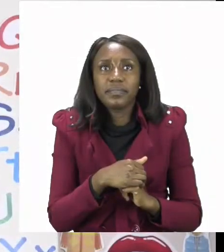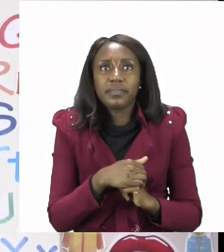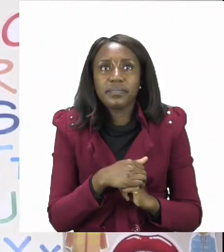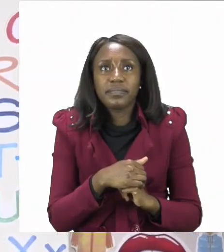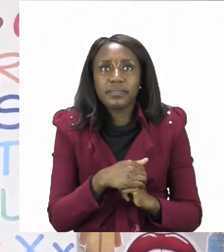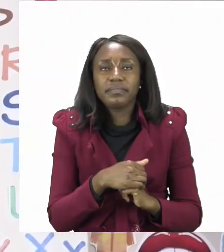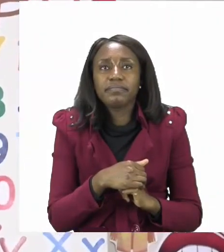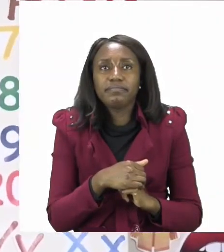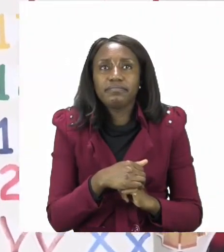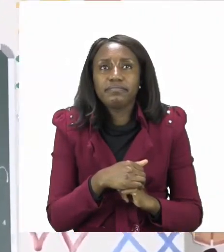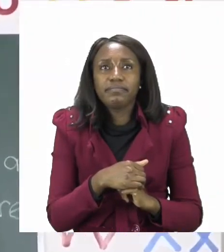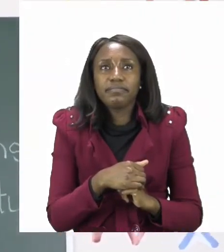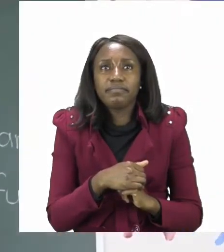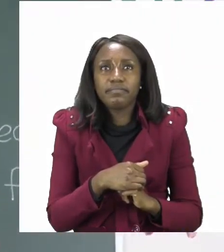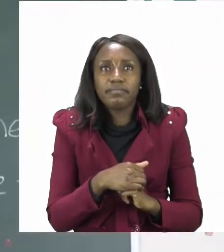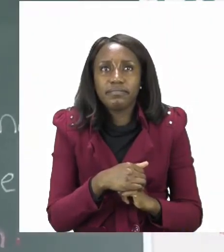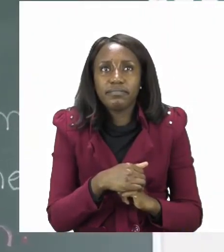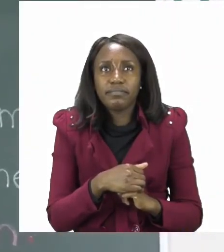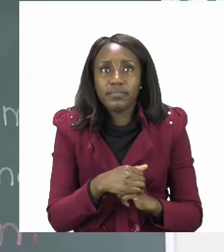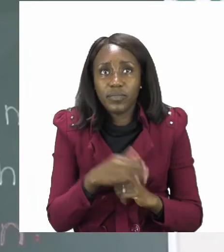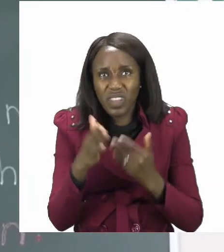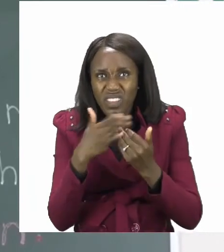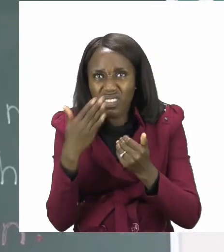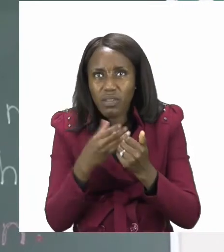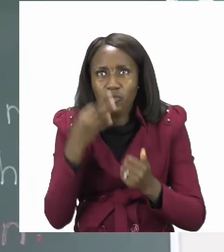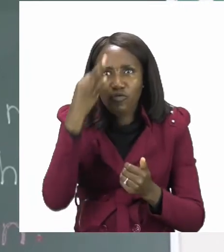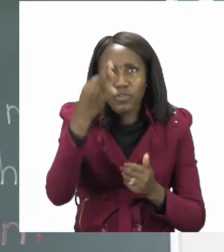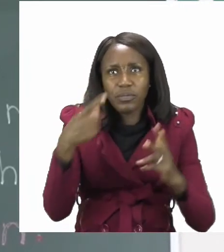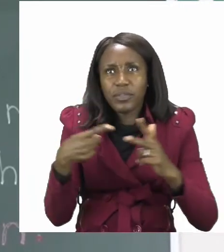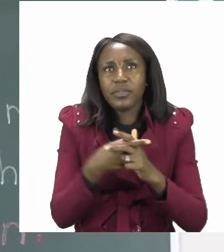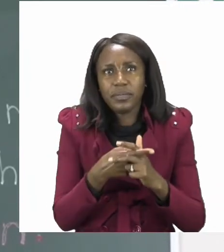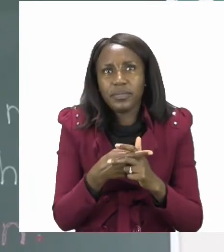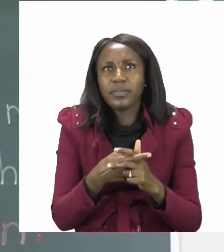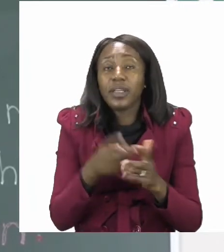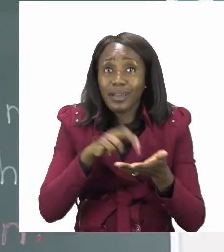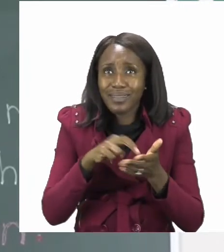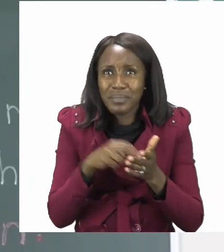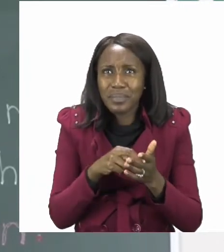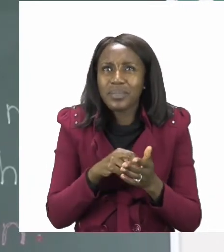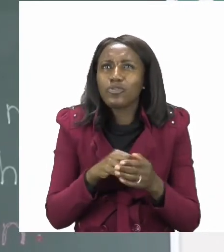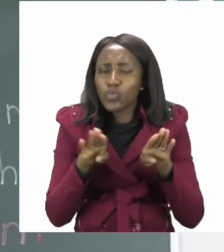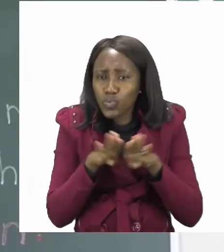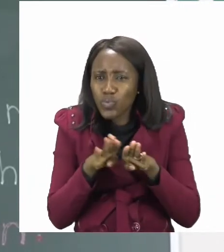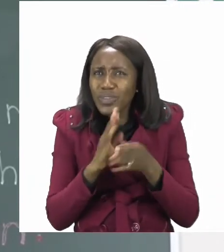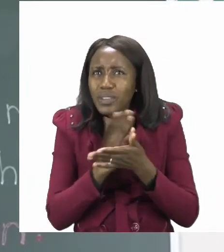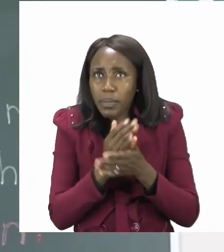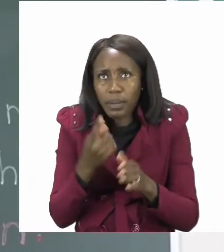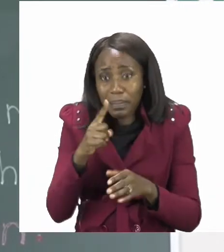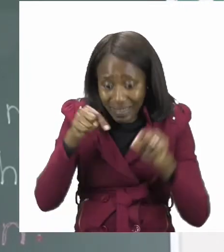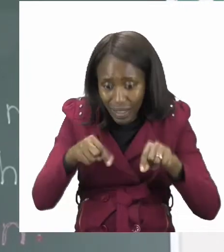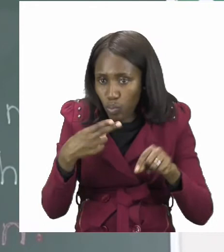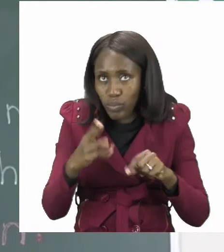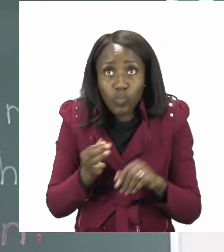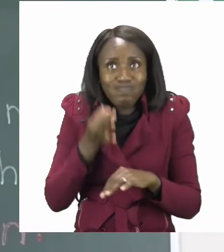future tense is. Now, simple future tense means an action will happen in the